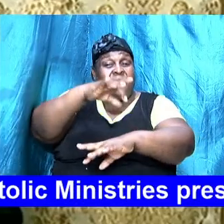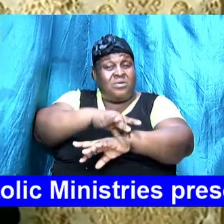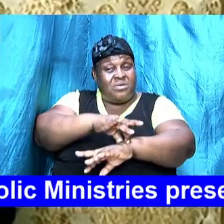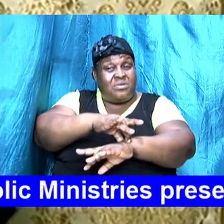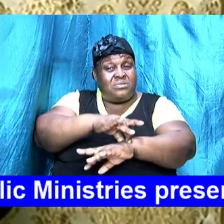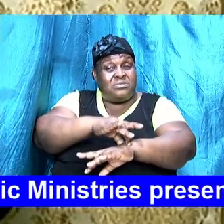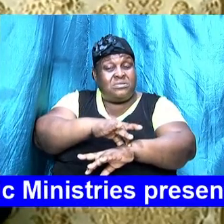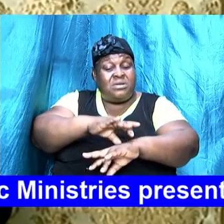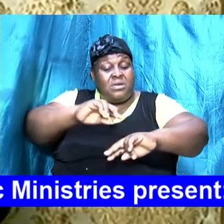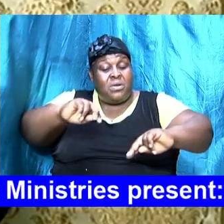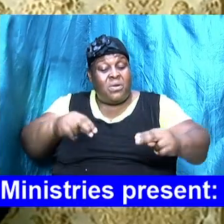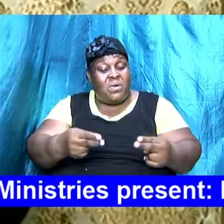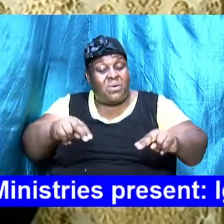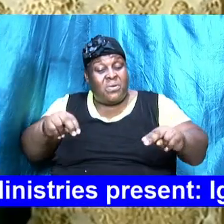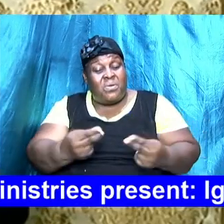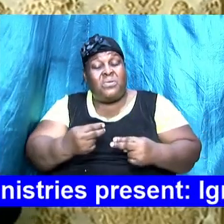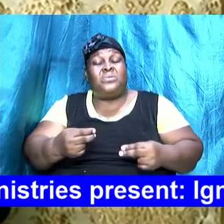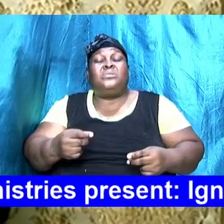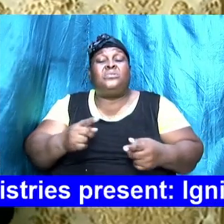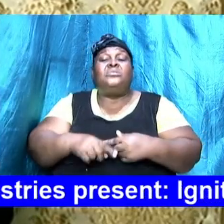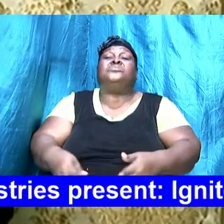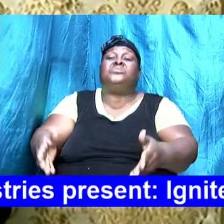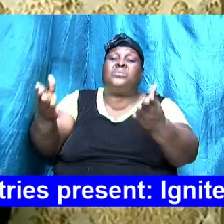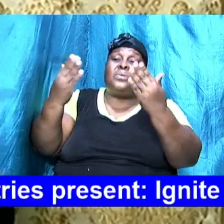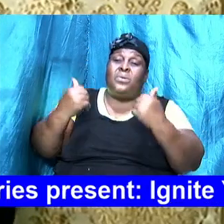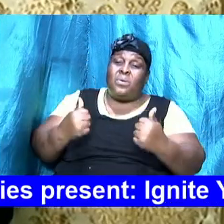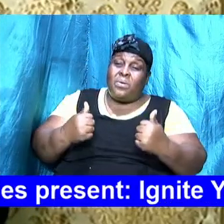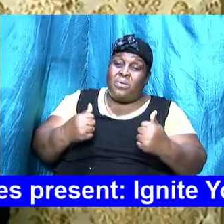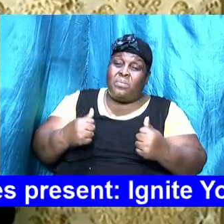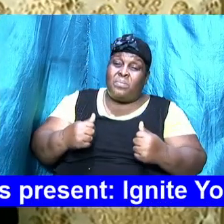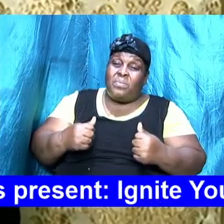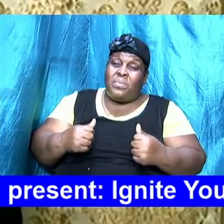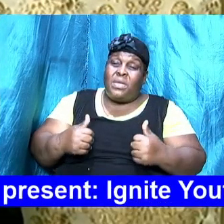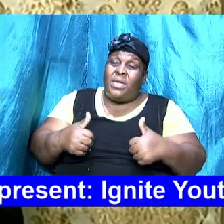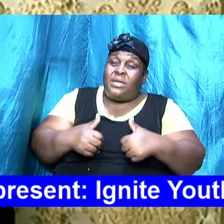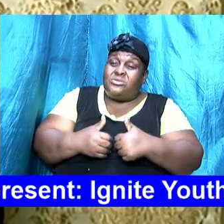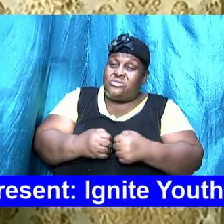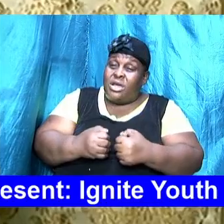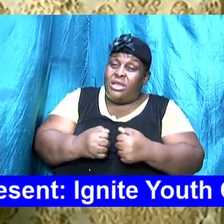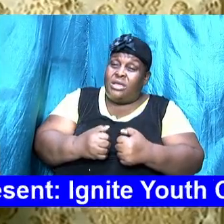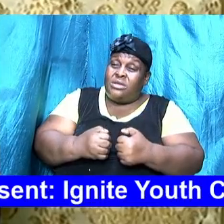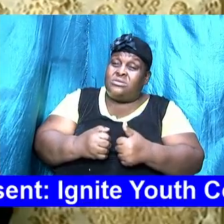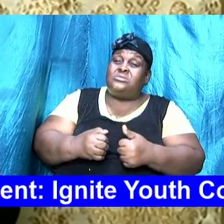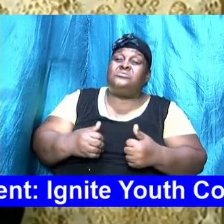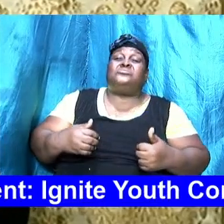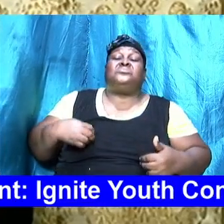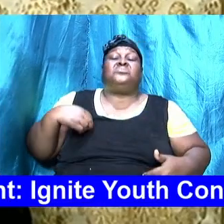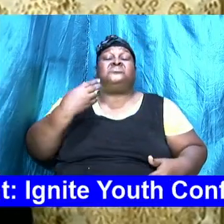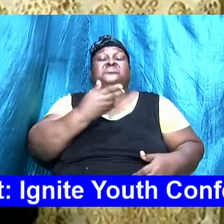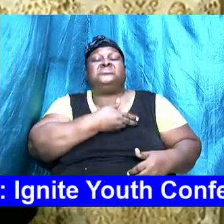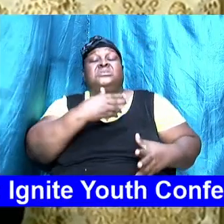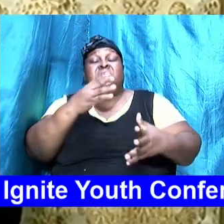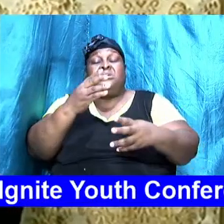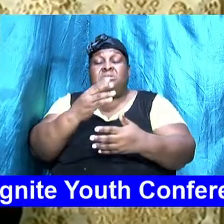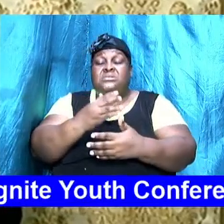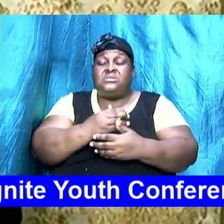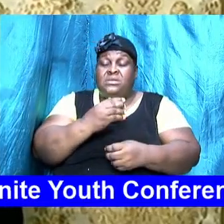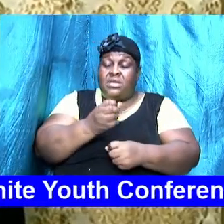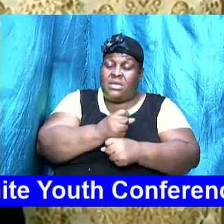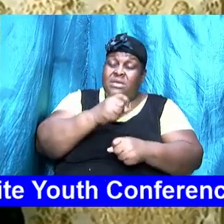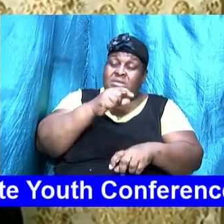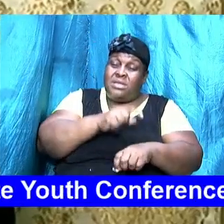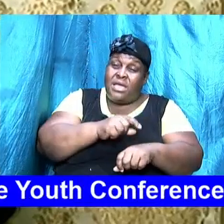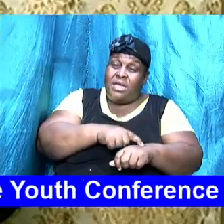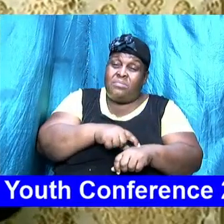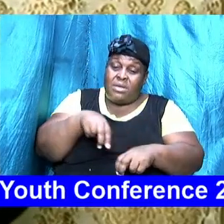us and I challenge us. Let us take the time out and look over these notes and go through